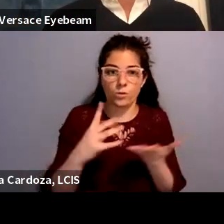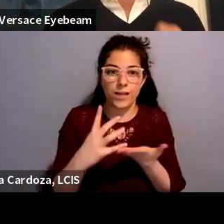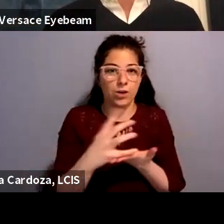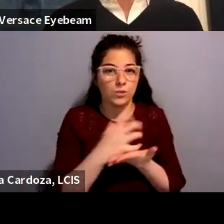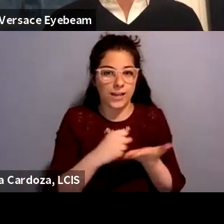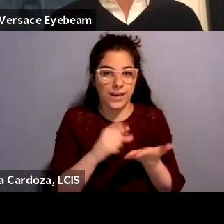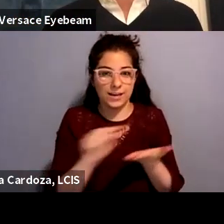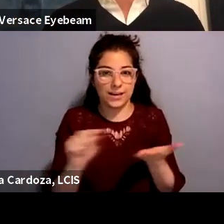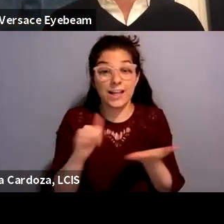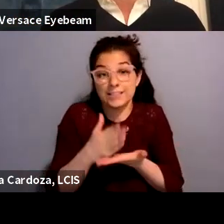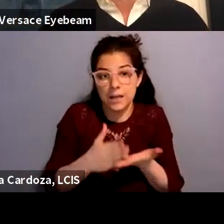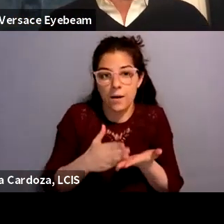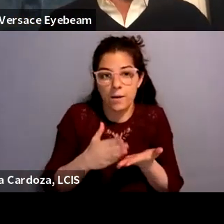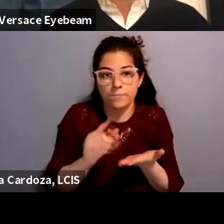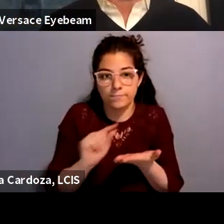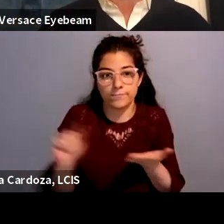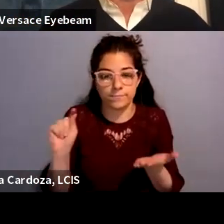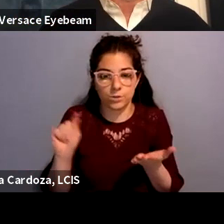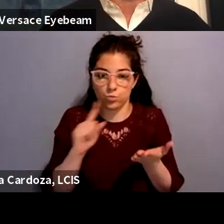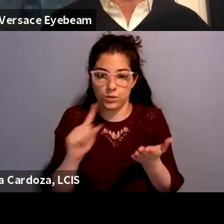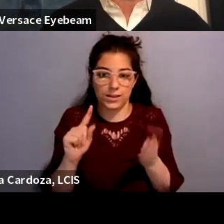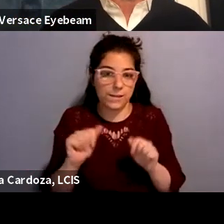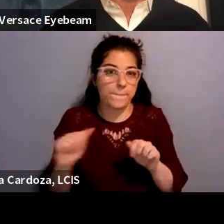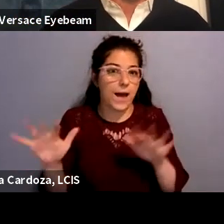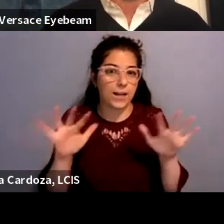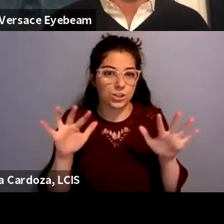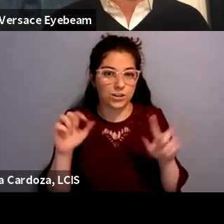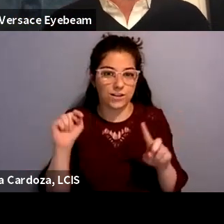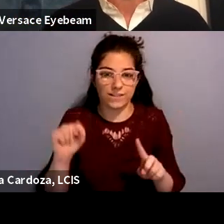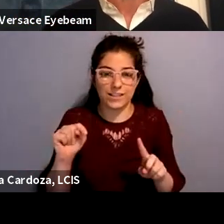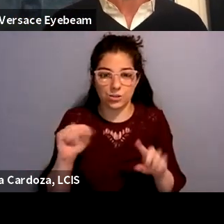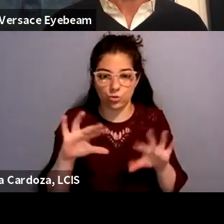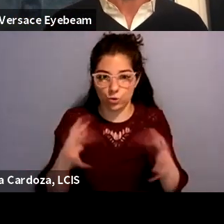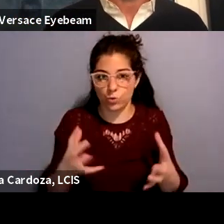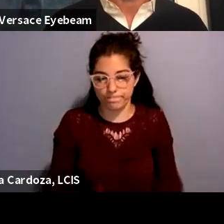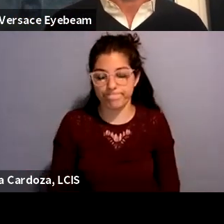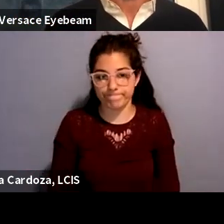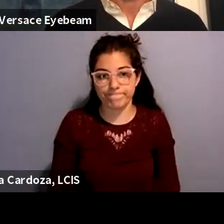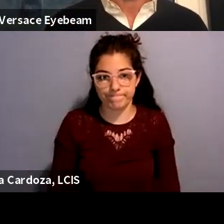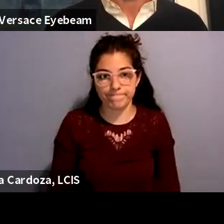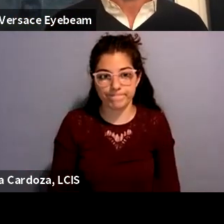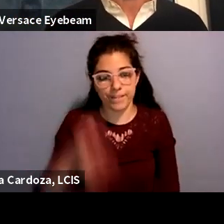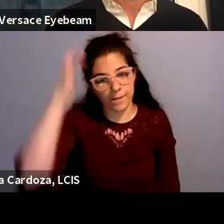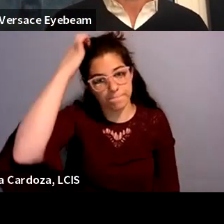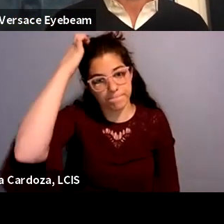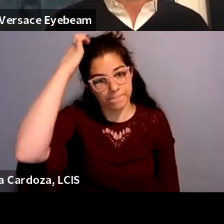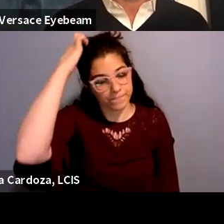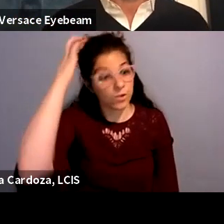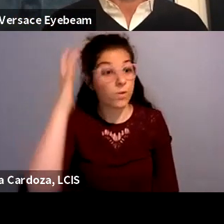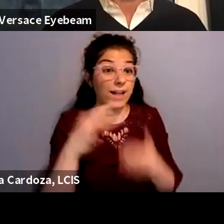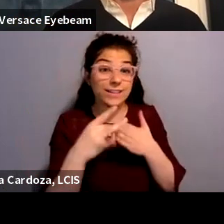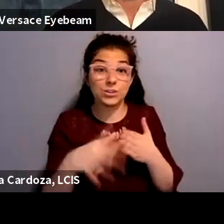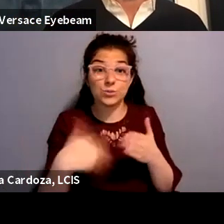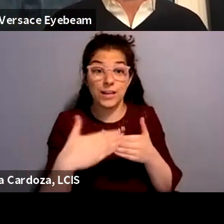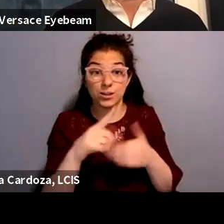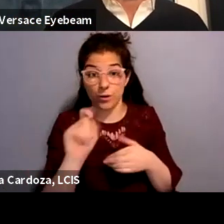that sum of the parts is really the magic of this group and of Eyebeam. Well, that leads into the next question,